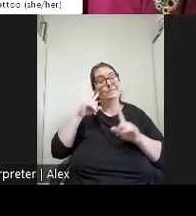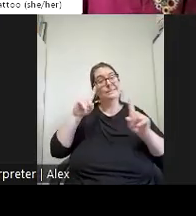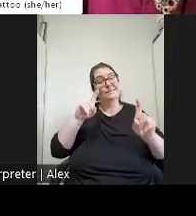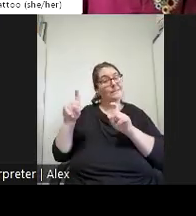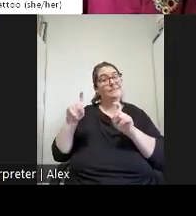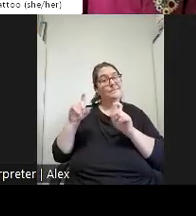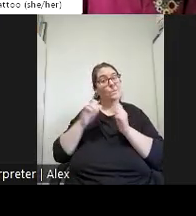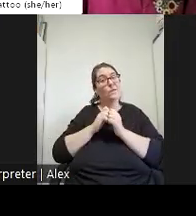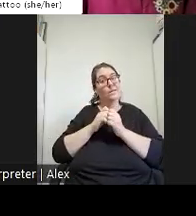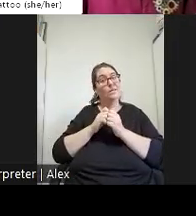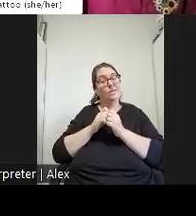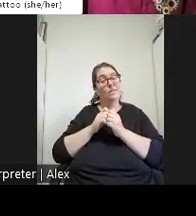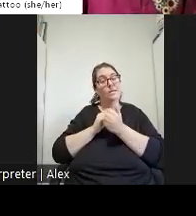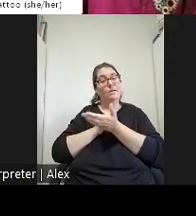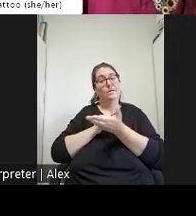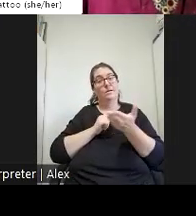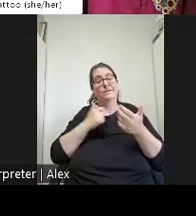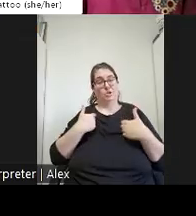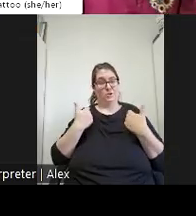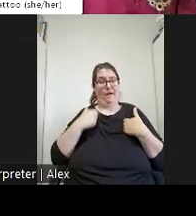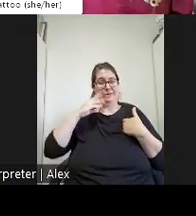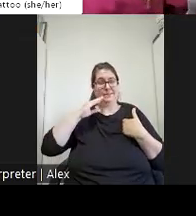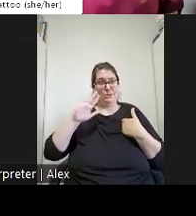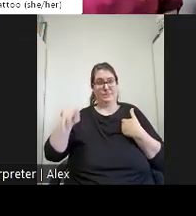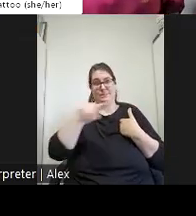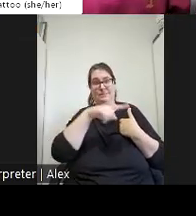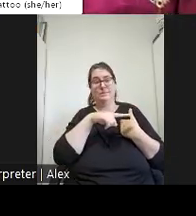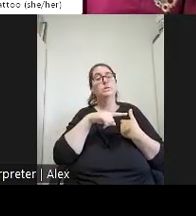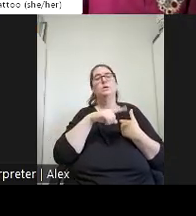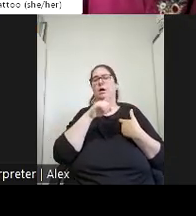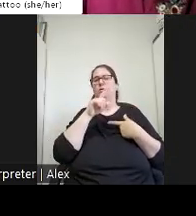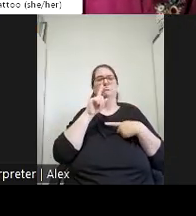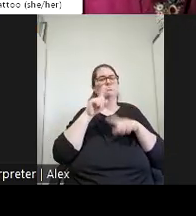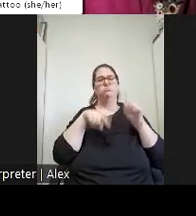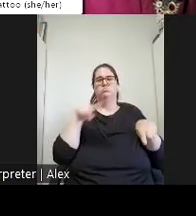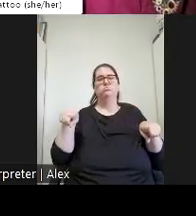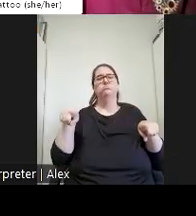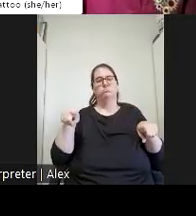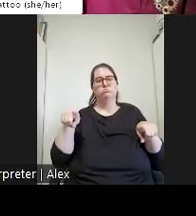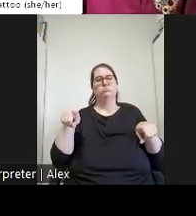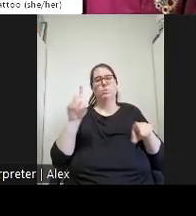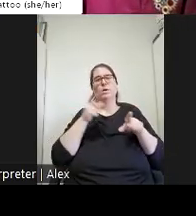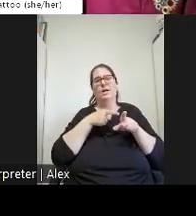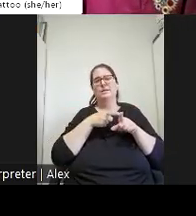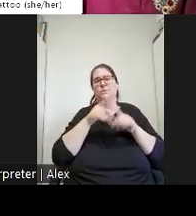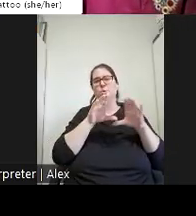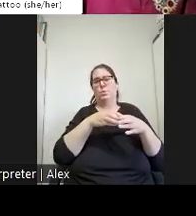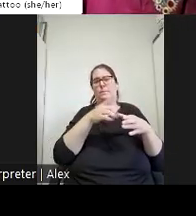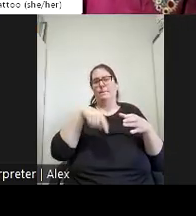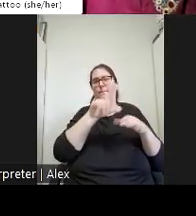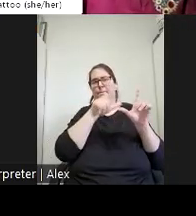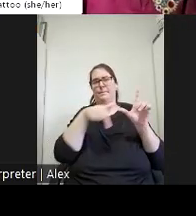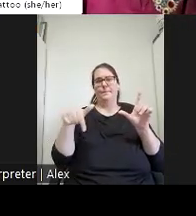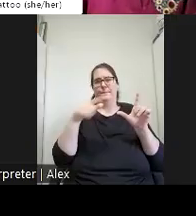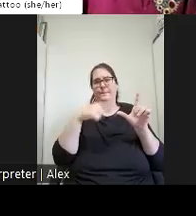our lived experience, survivor experience testing, we tested it with a specialized group of